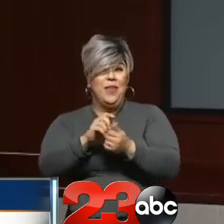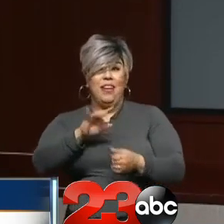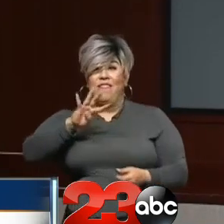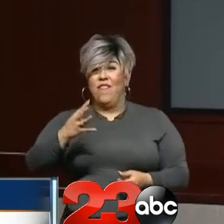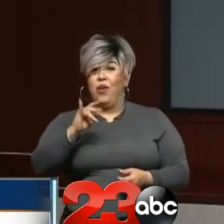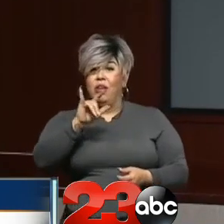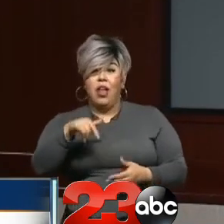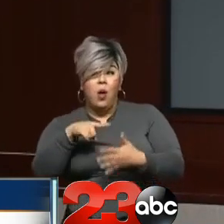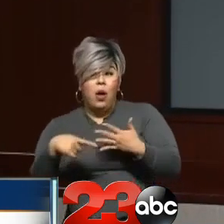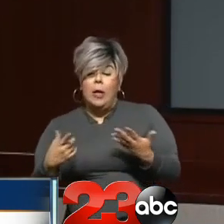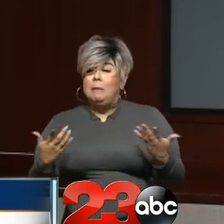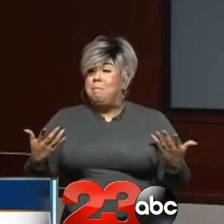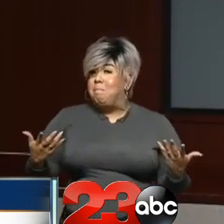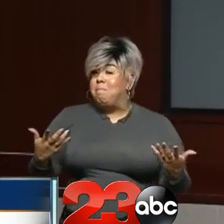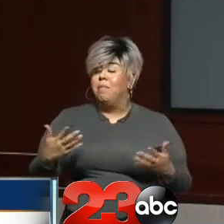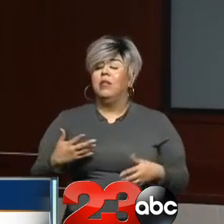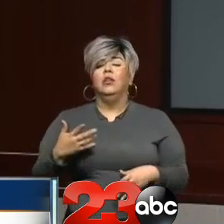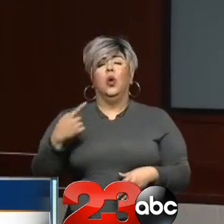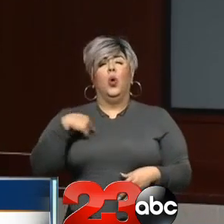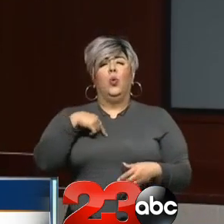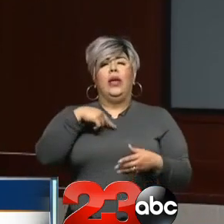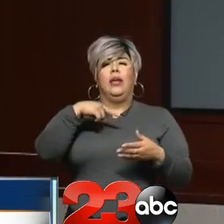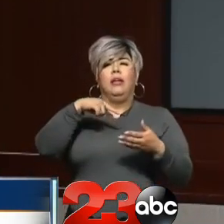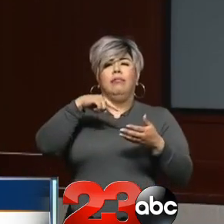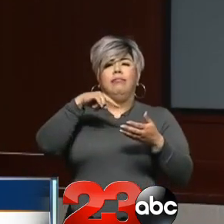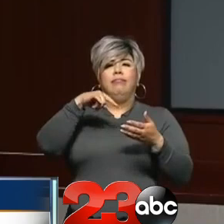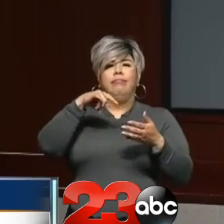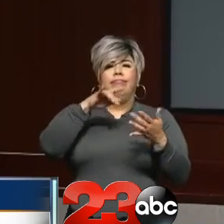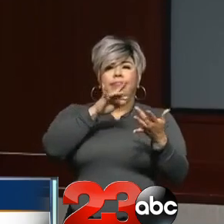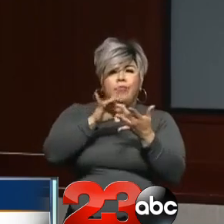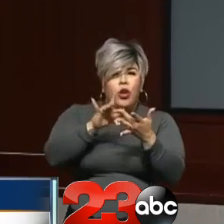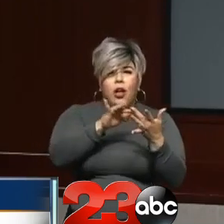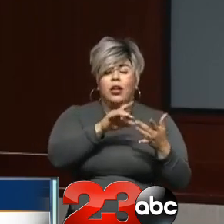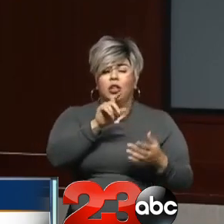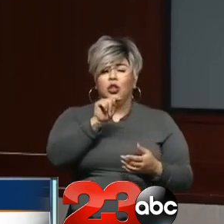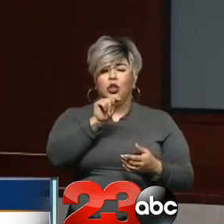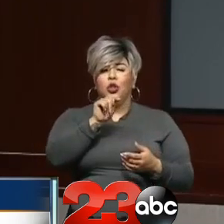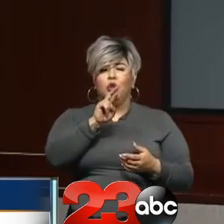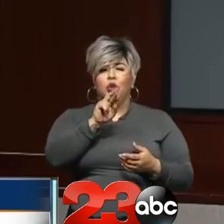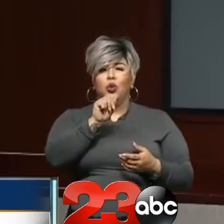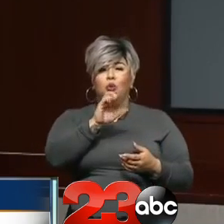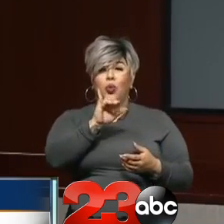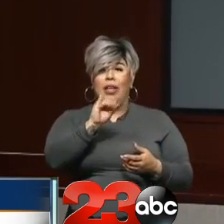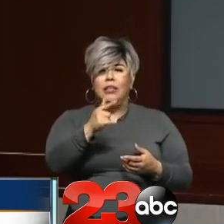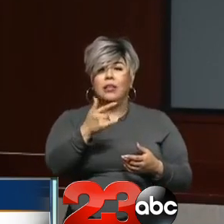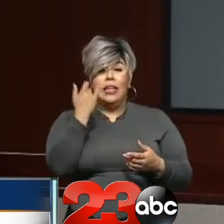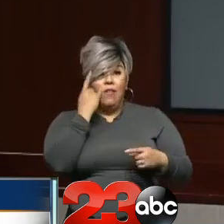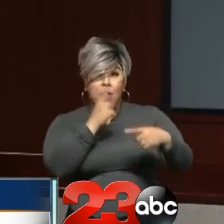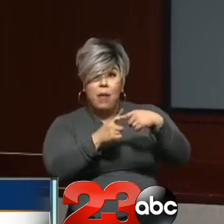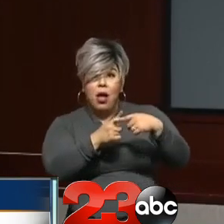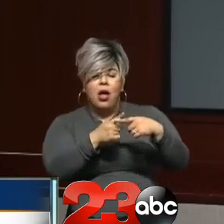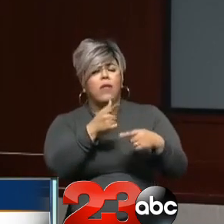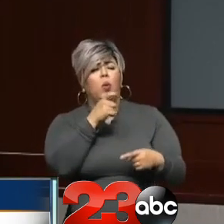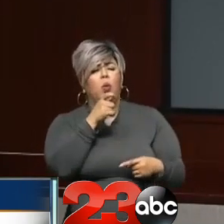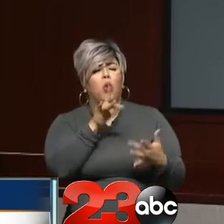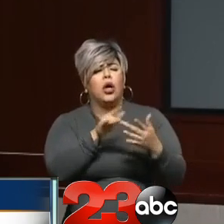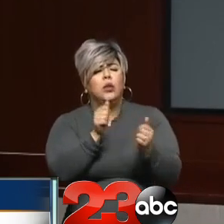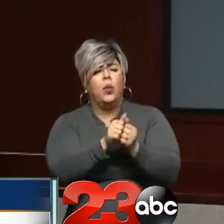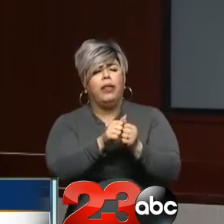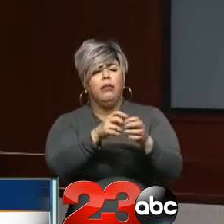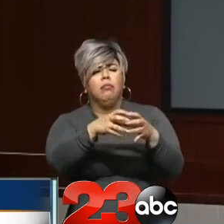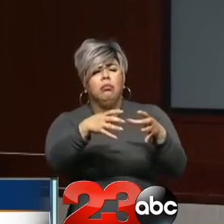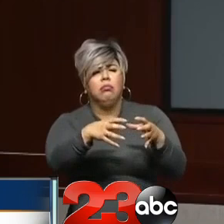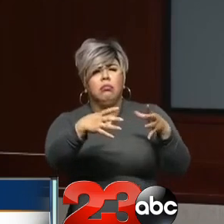we do have a number of people who identify non-household contacts, of people who they are in close contact with outside of their home. So we know that people are